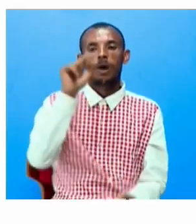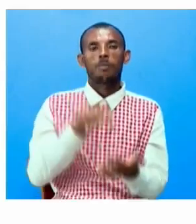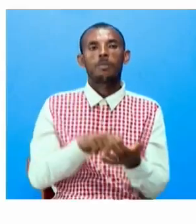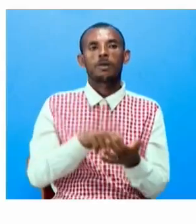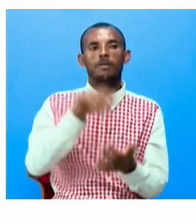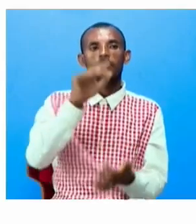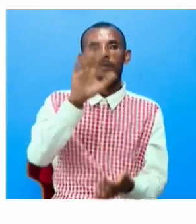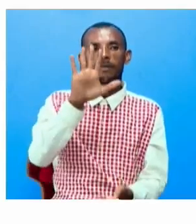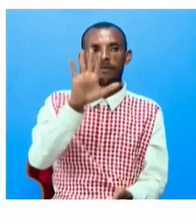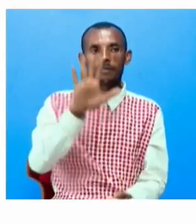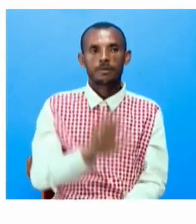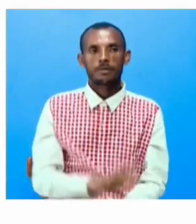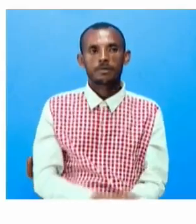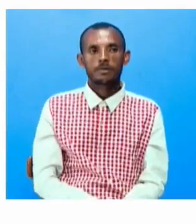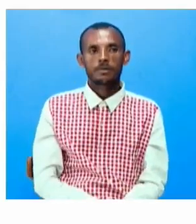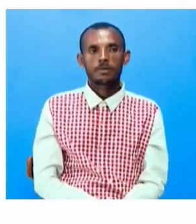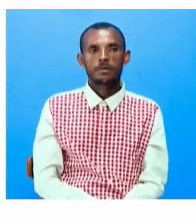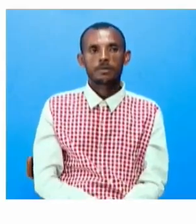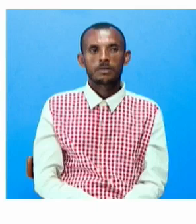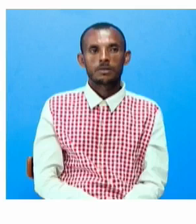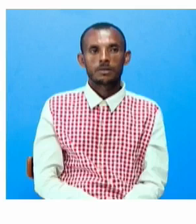1.5.